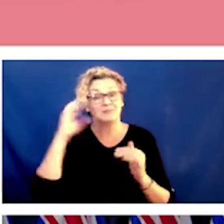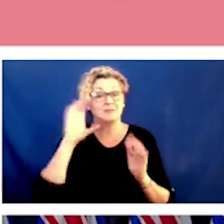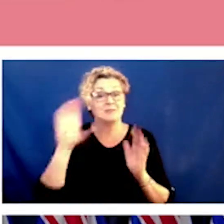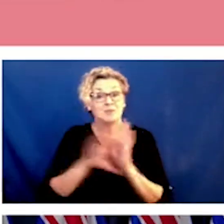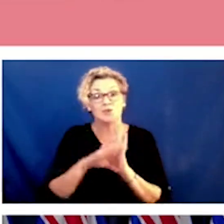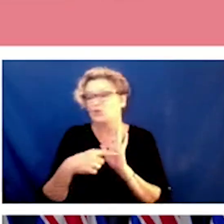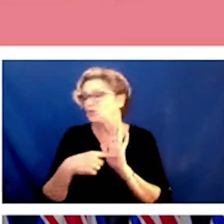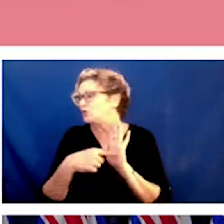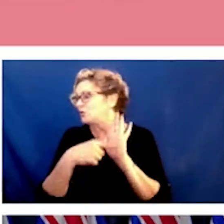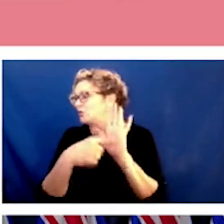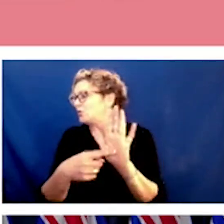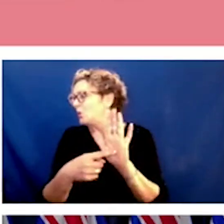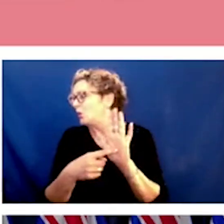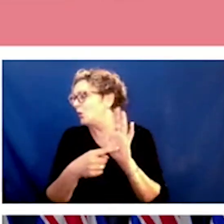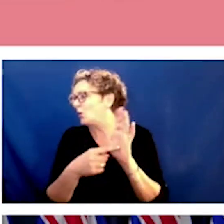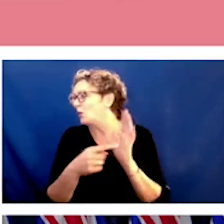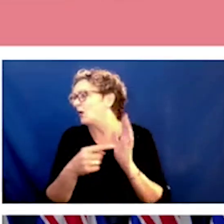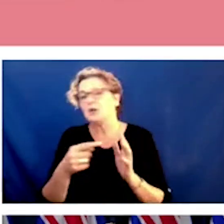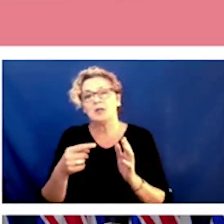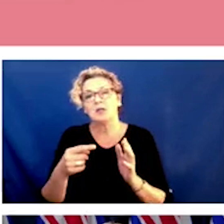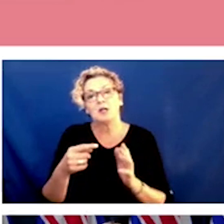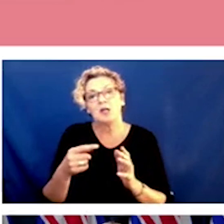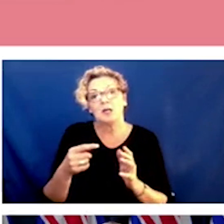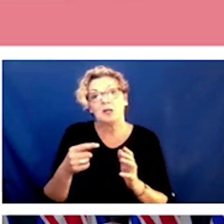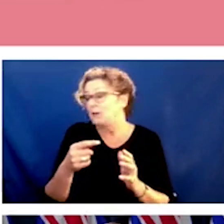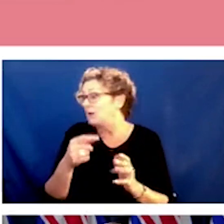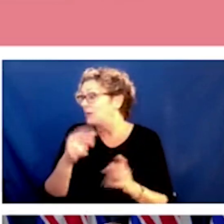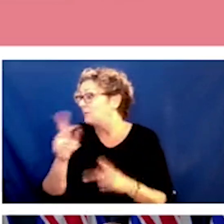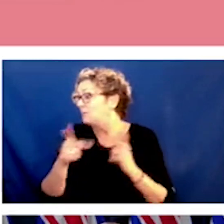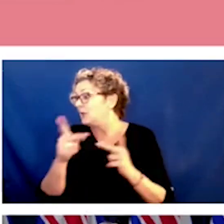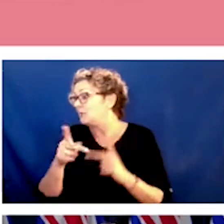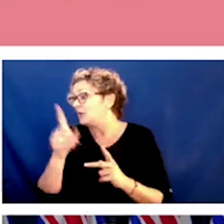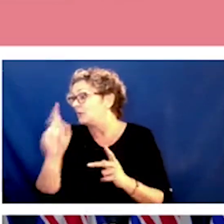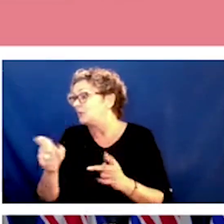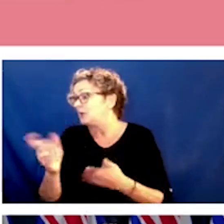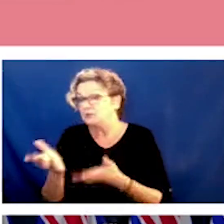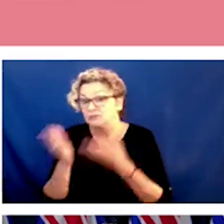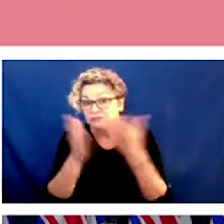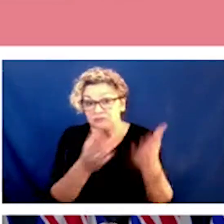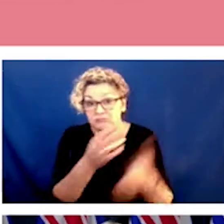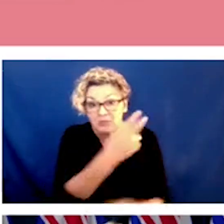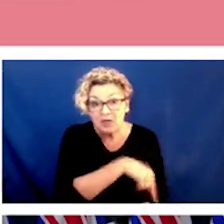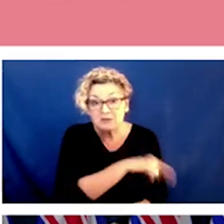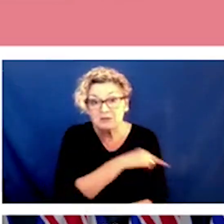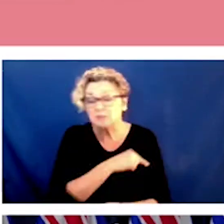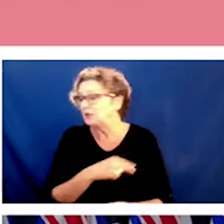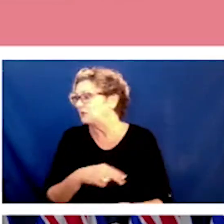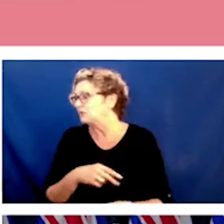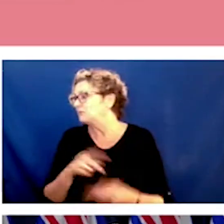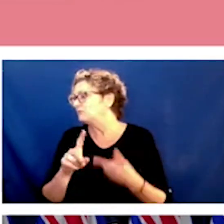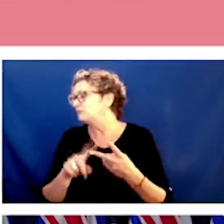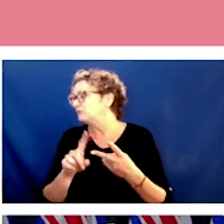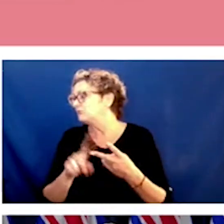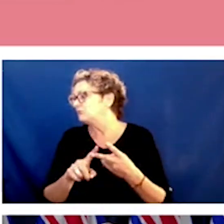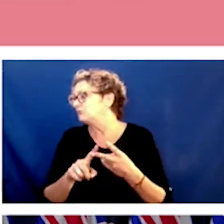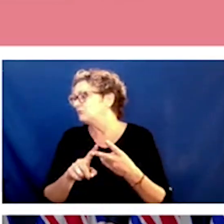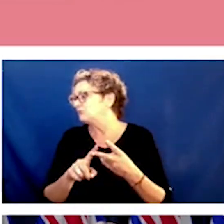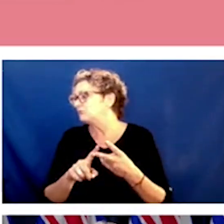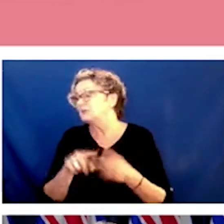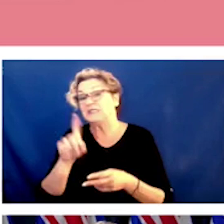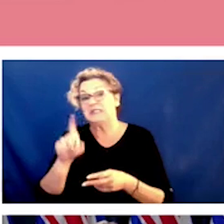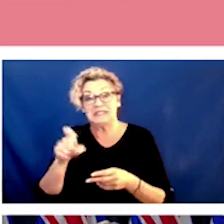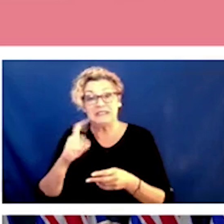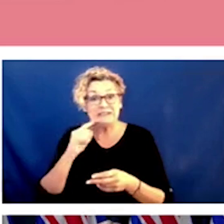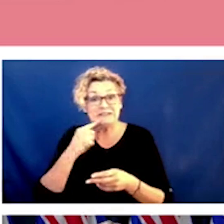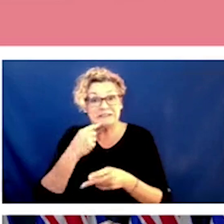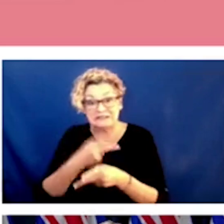of our cases. And the population 10 to 19, again, is underrepresented, even though we're doing increased testing in that